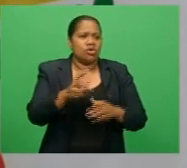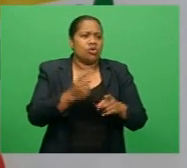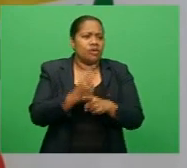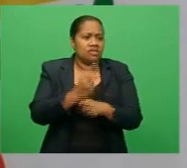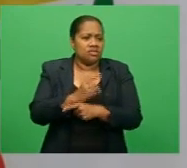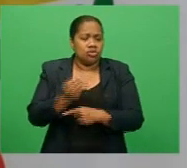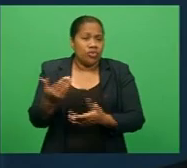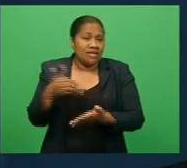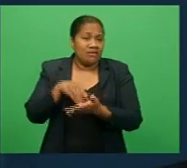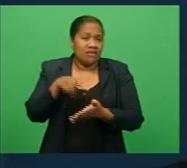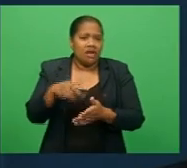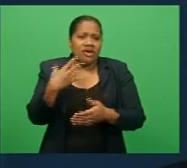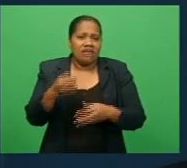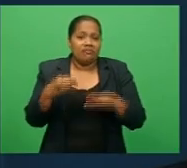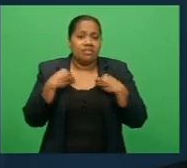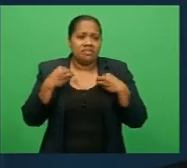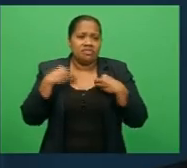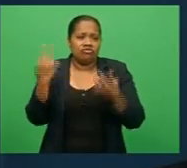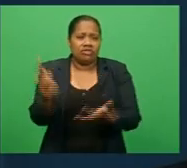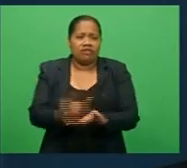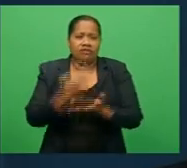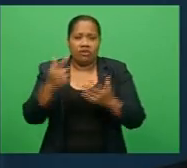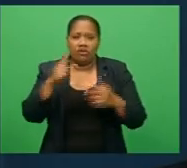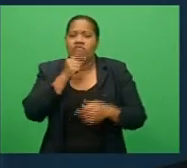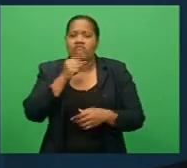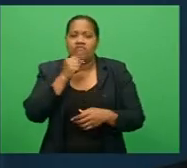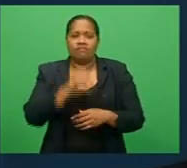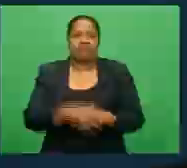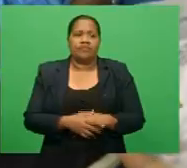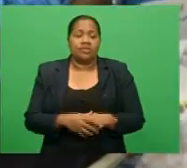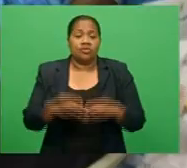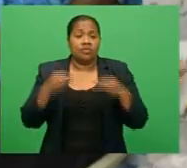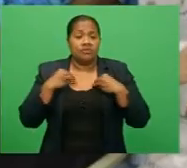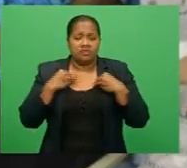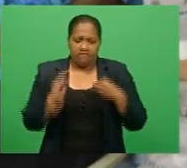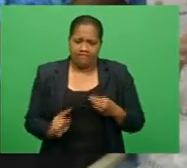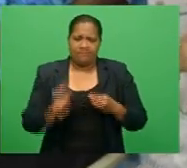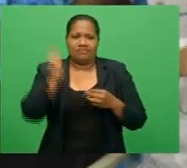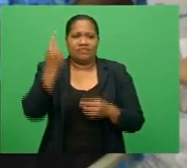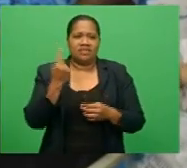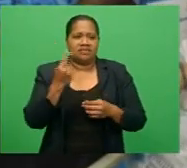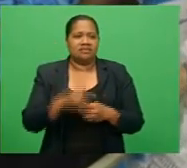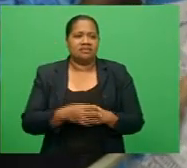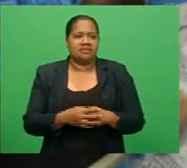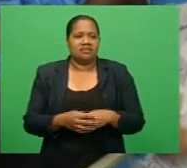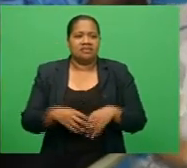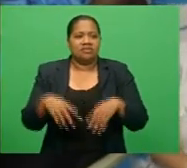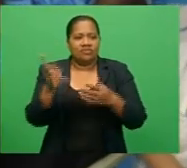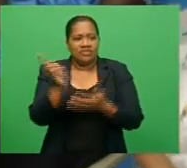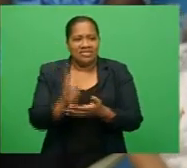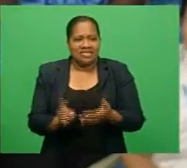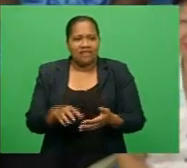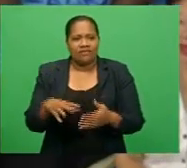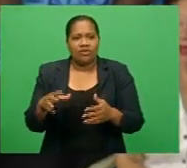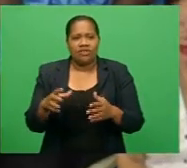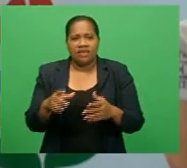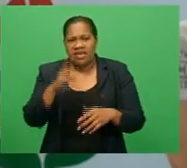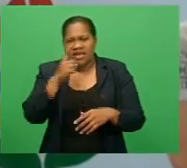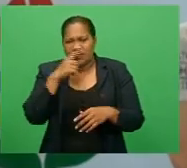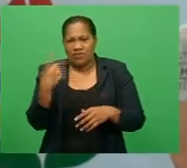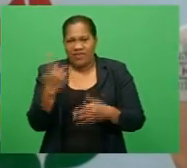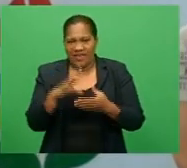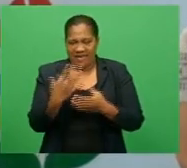provide business recovery loans. The Fiji Bloom project is the first of its kind designed to assist micro-entrepreneurs expand their